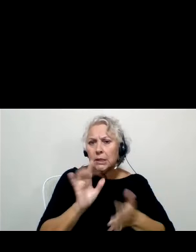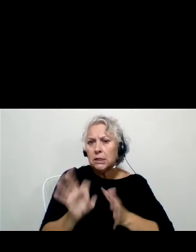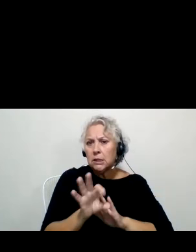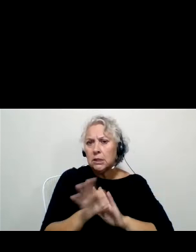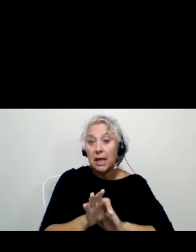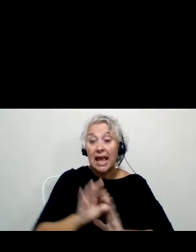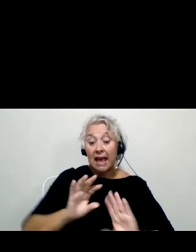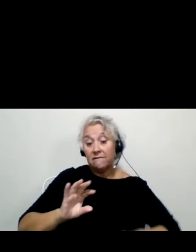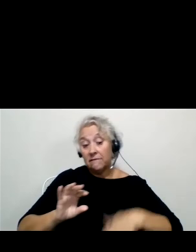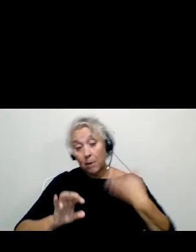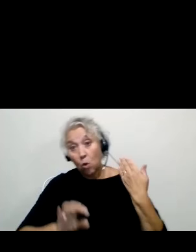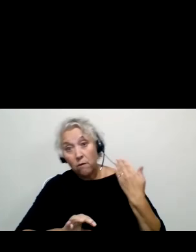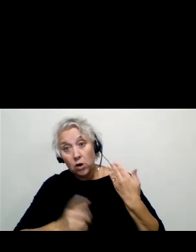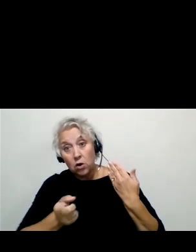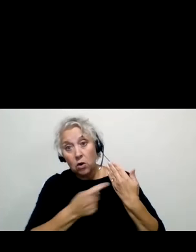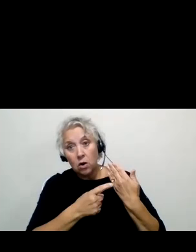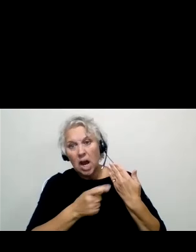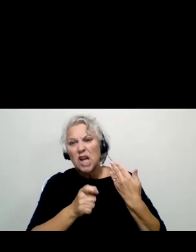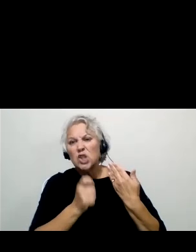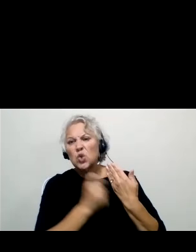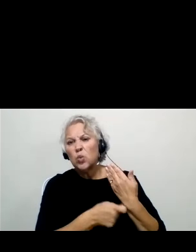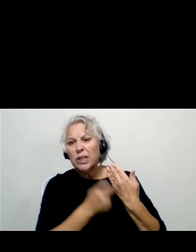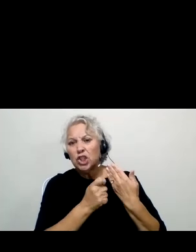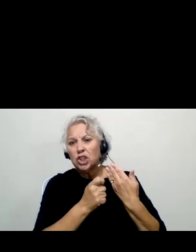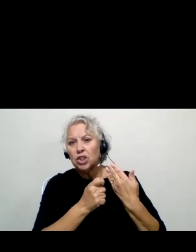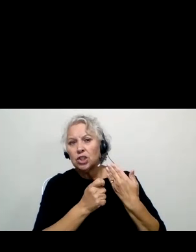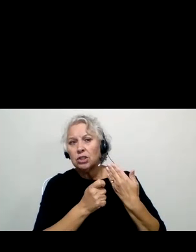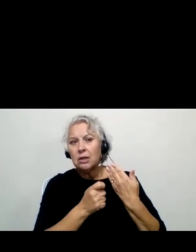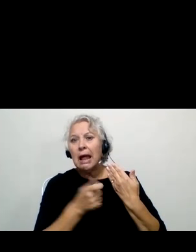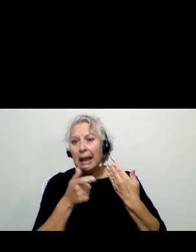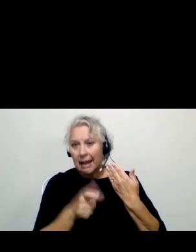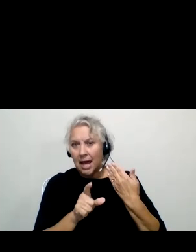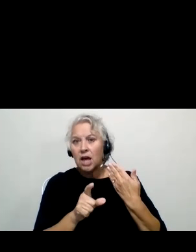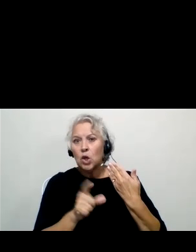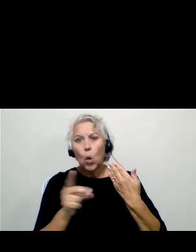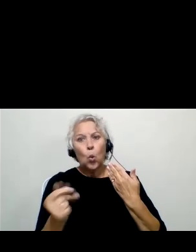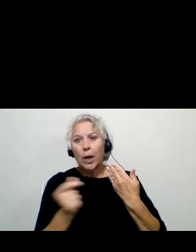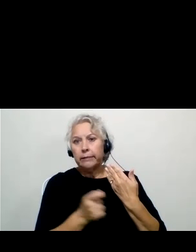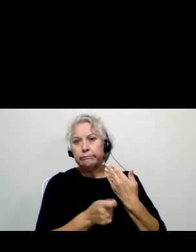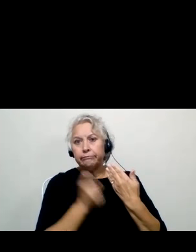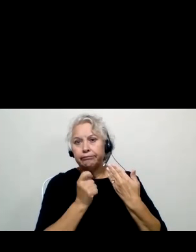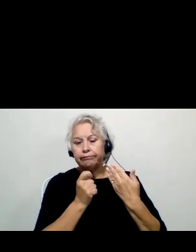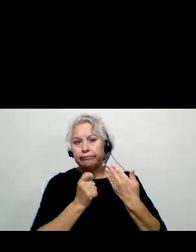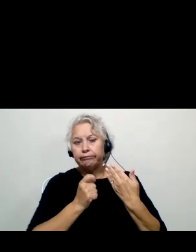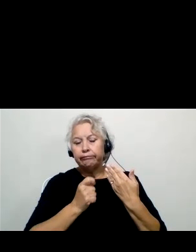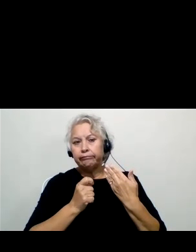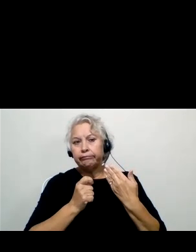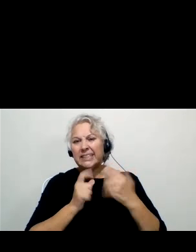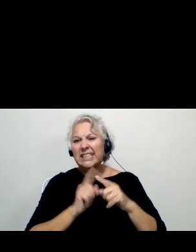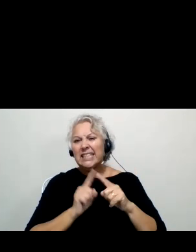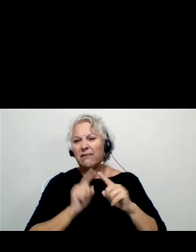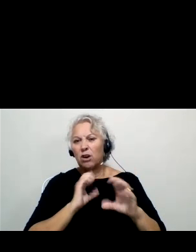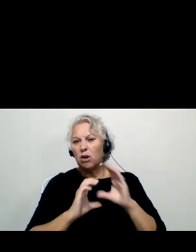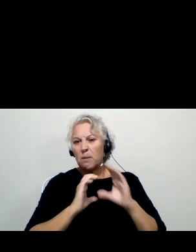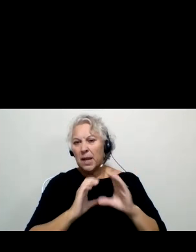builder over, there is a switch on the back that actually allows you to very quickly switch between the different